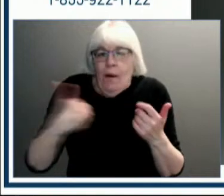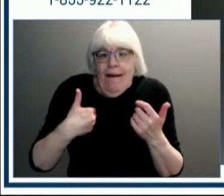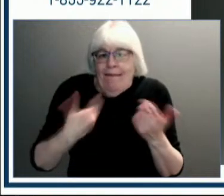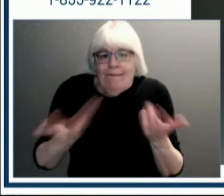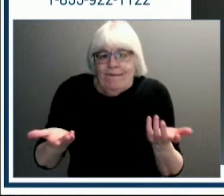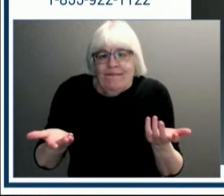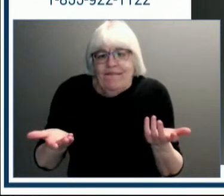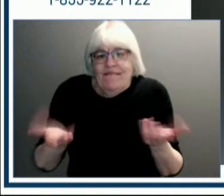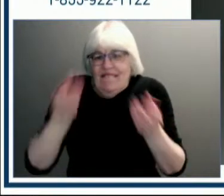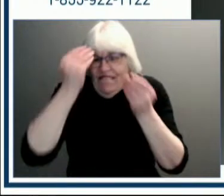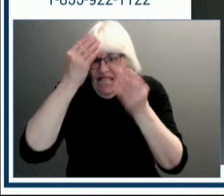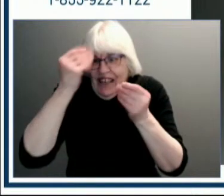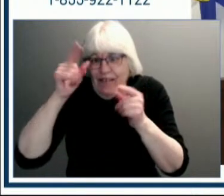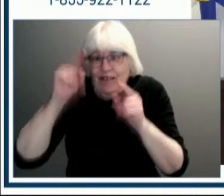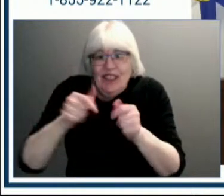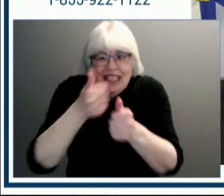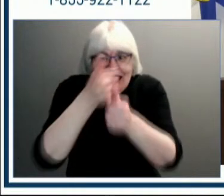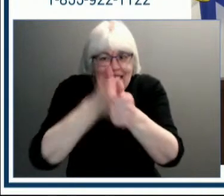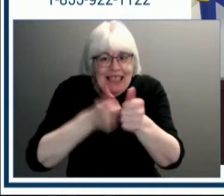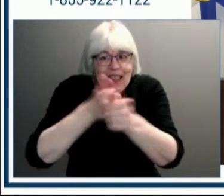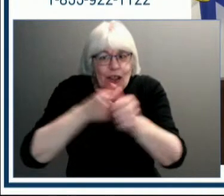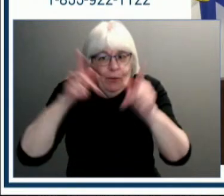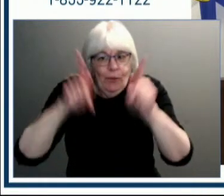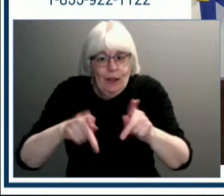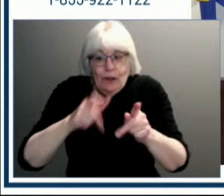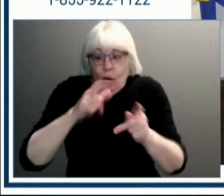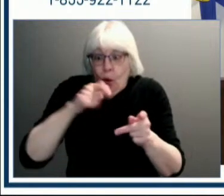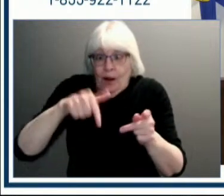case. Go ahead, Mike, with your follow-up.